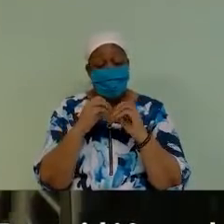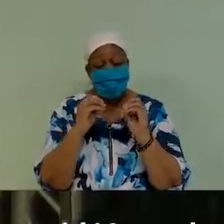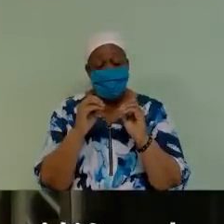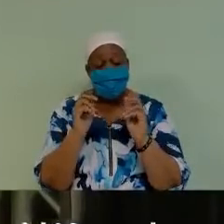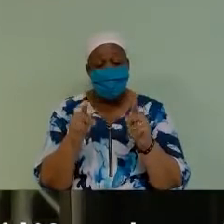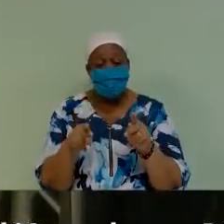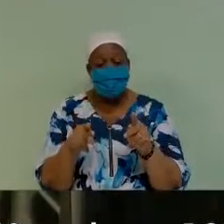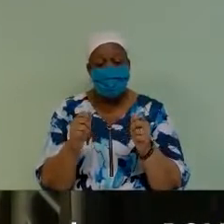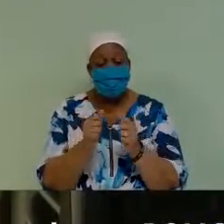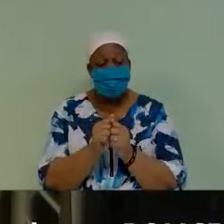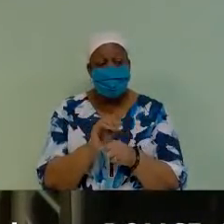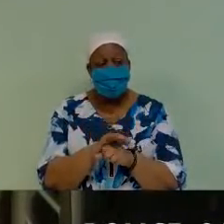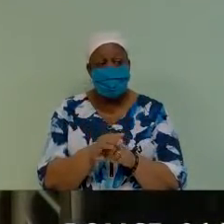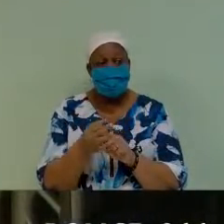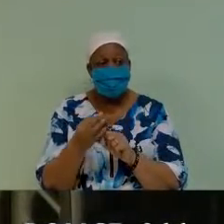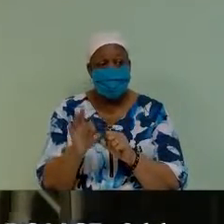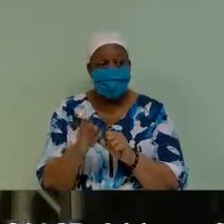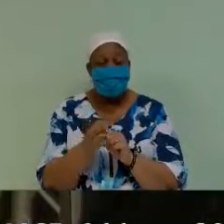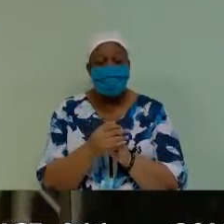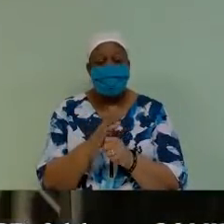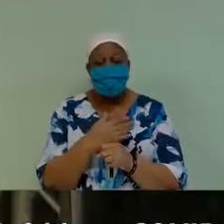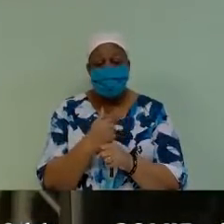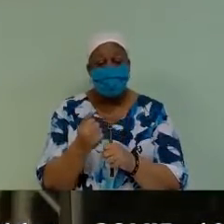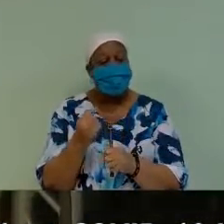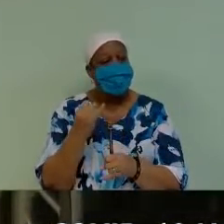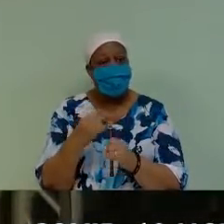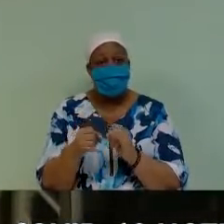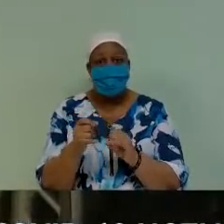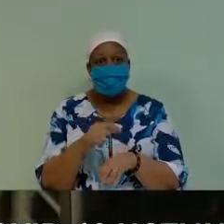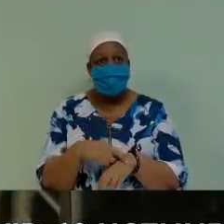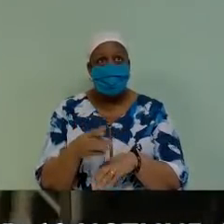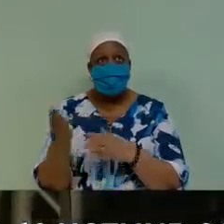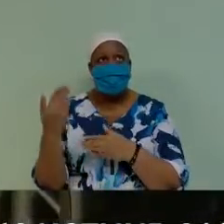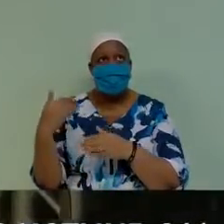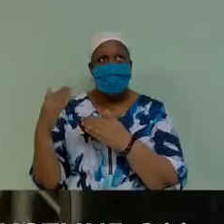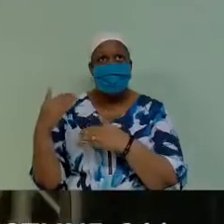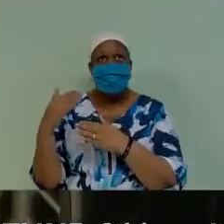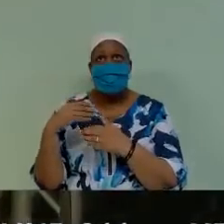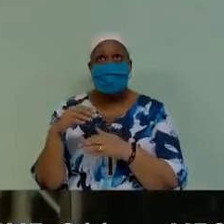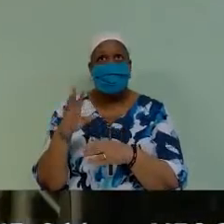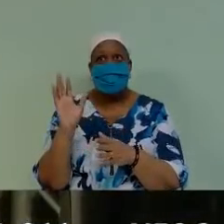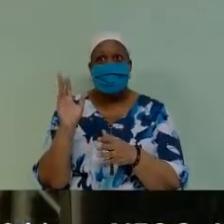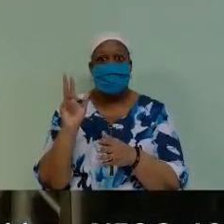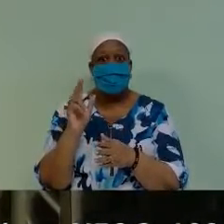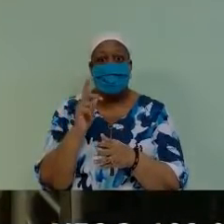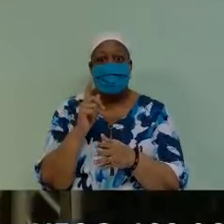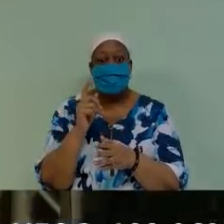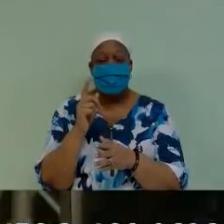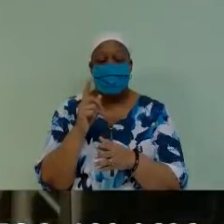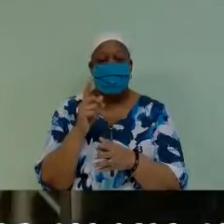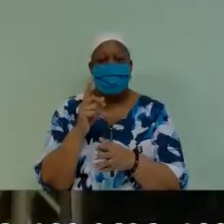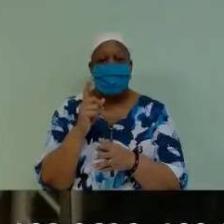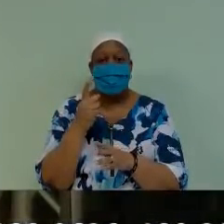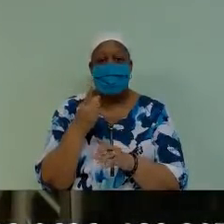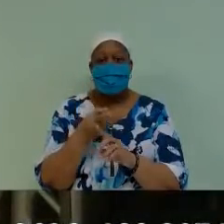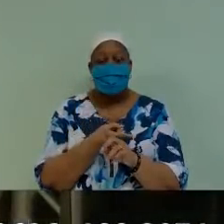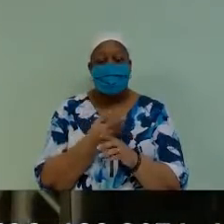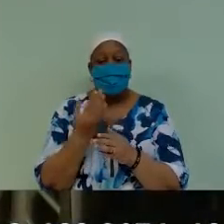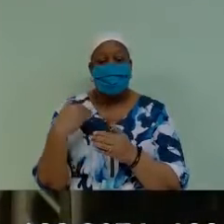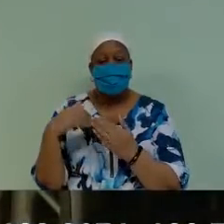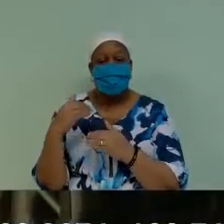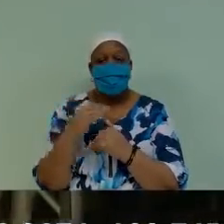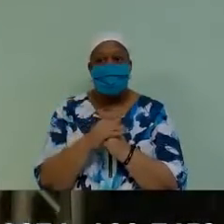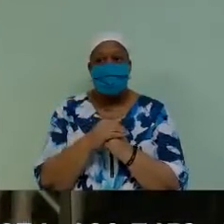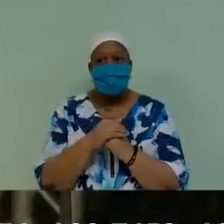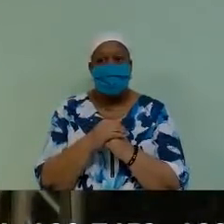been quite a while since we would have announced our last case. However, I cannot put my head